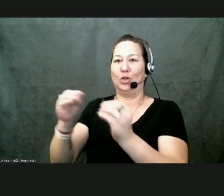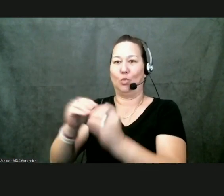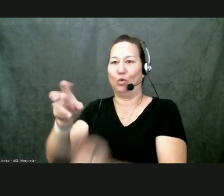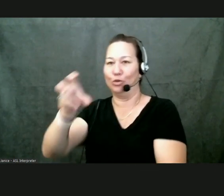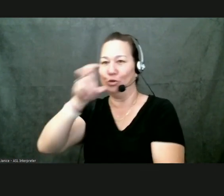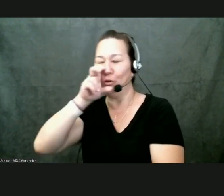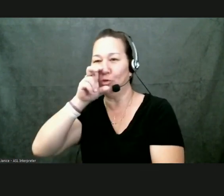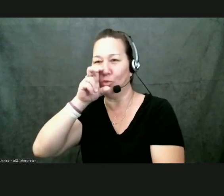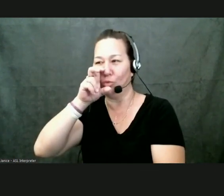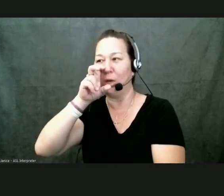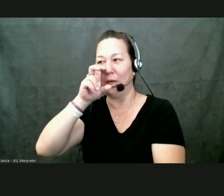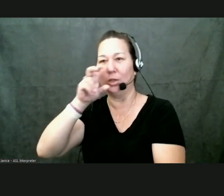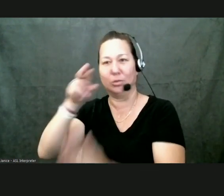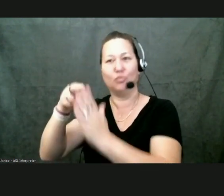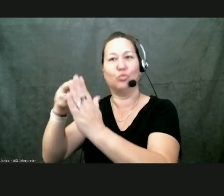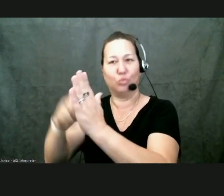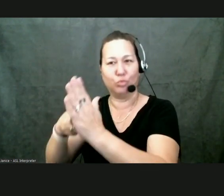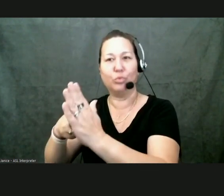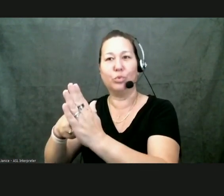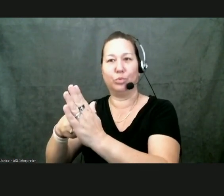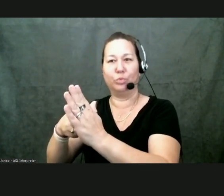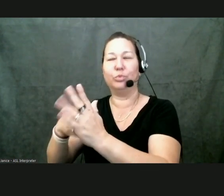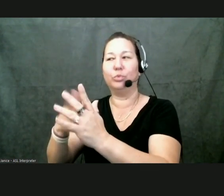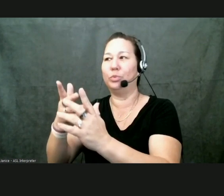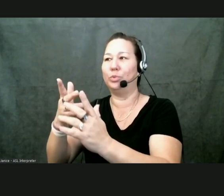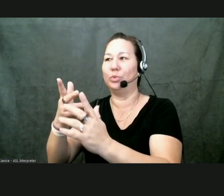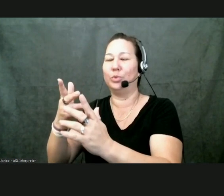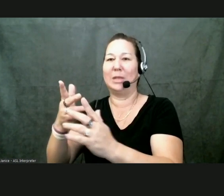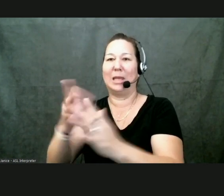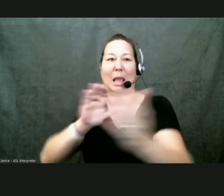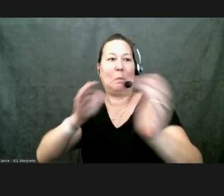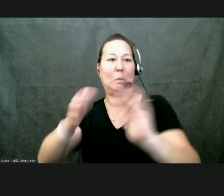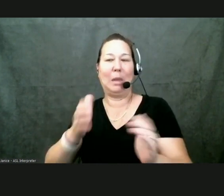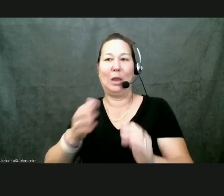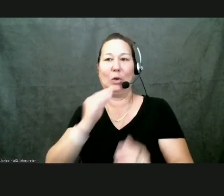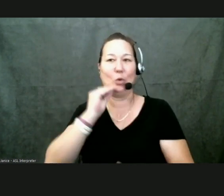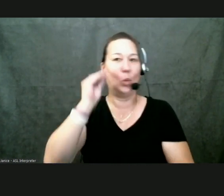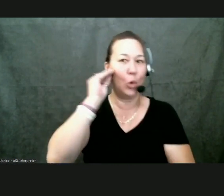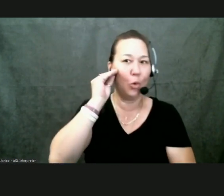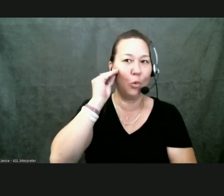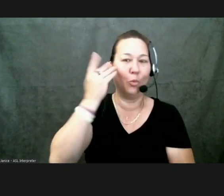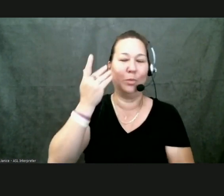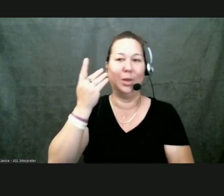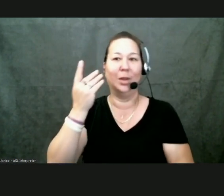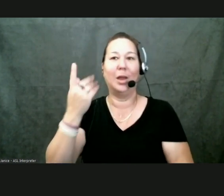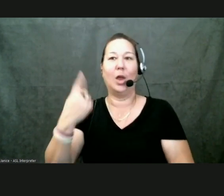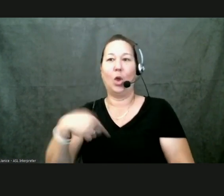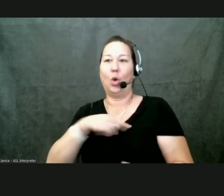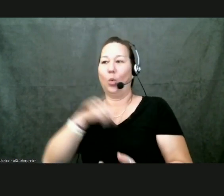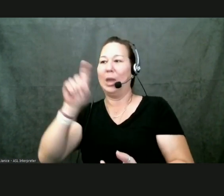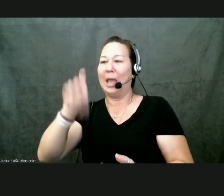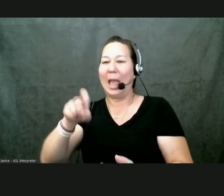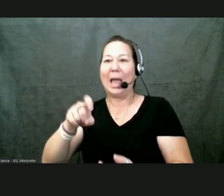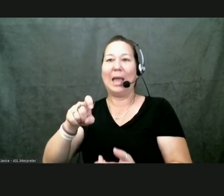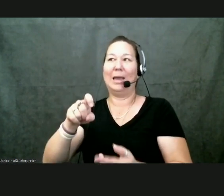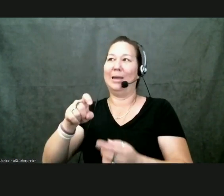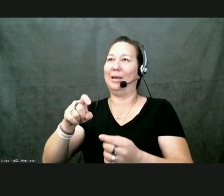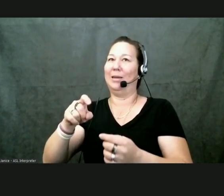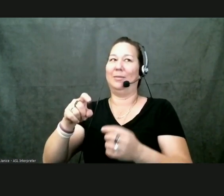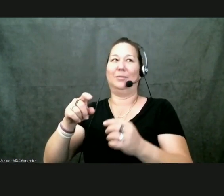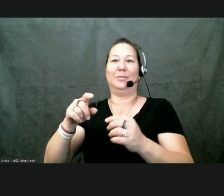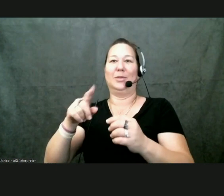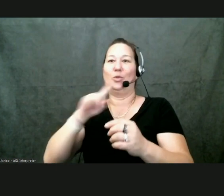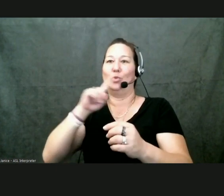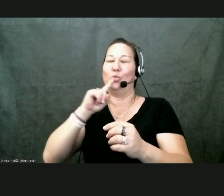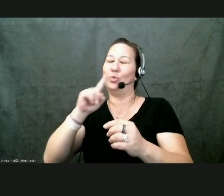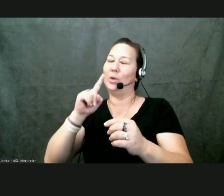home or facility store, because we have the Field Act. We have to meet a higher standard because of